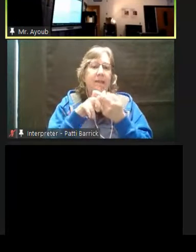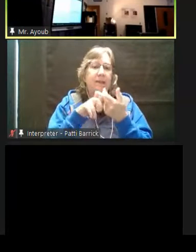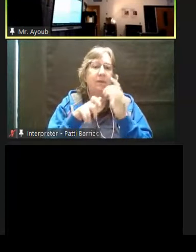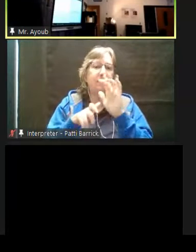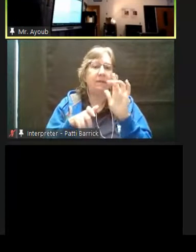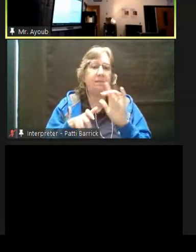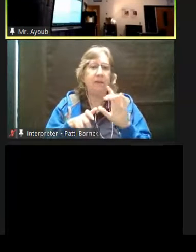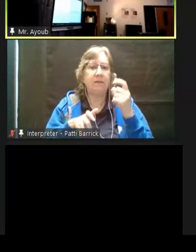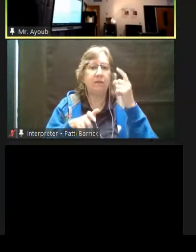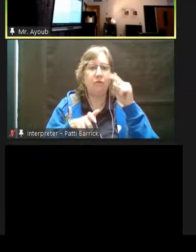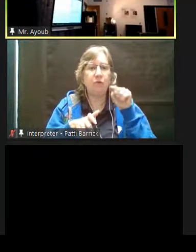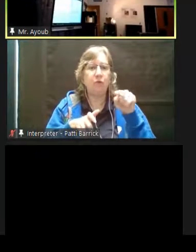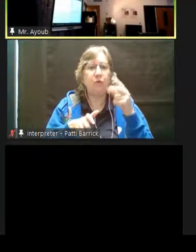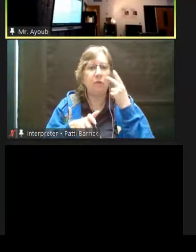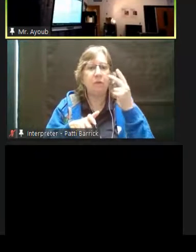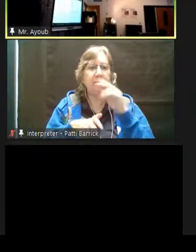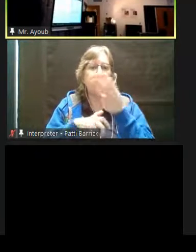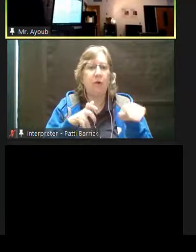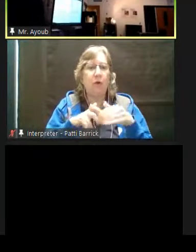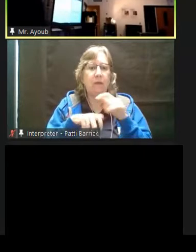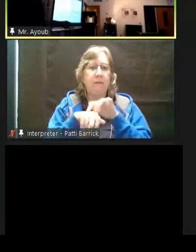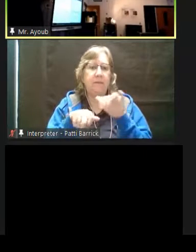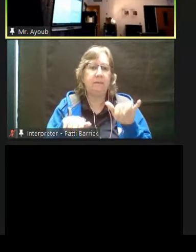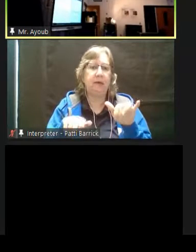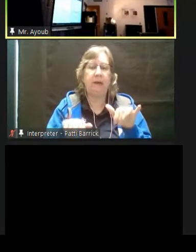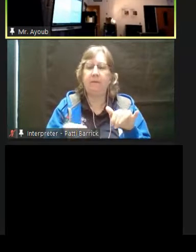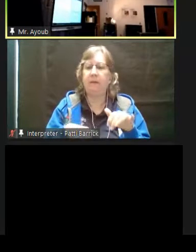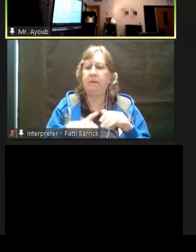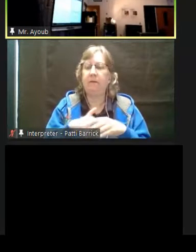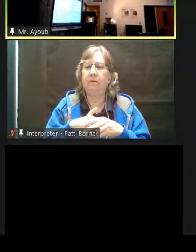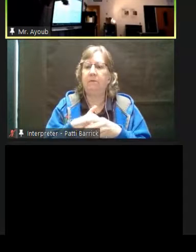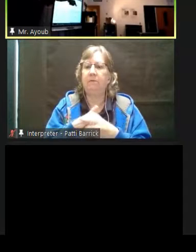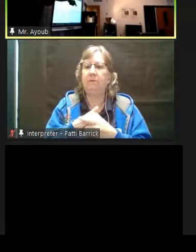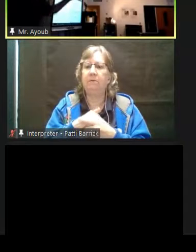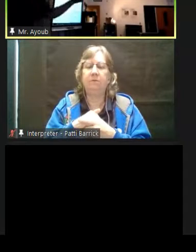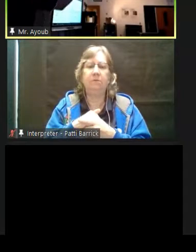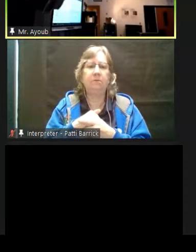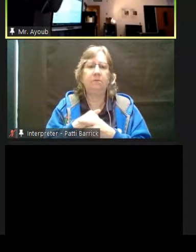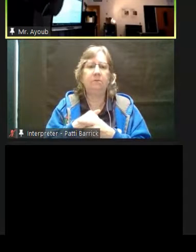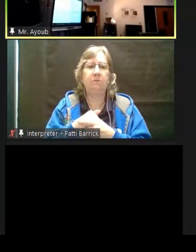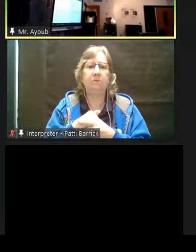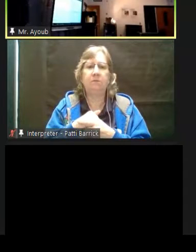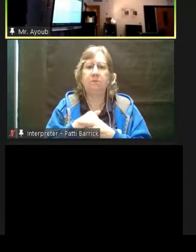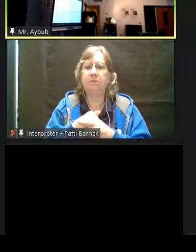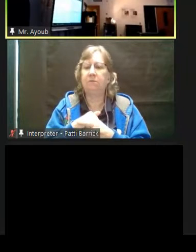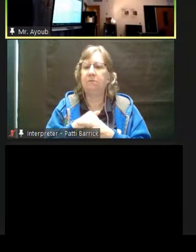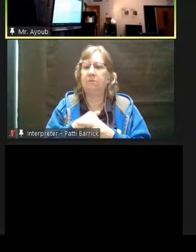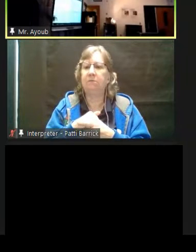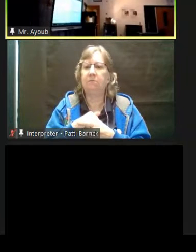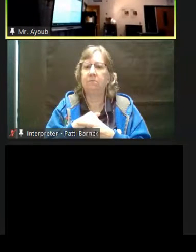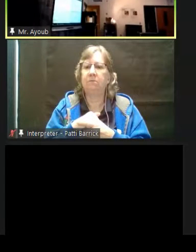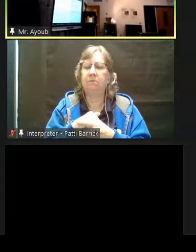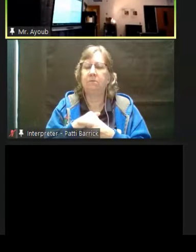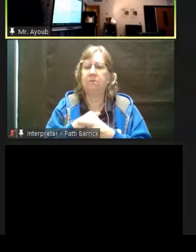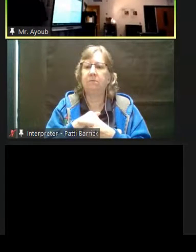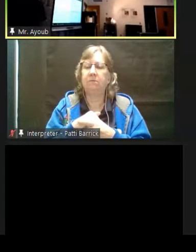that so it's easier for you guys to read. So please don't do what I do what I said.